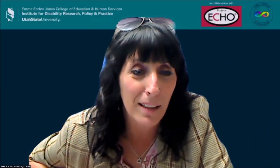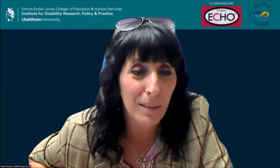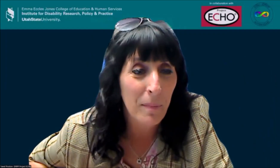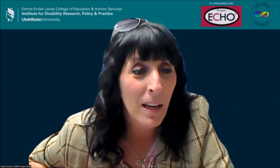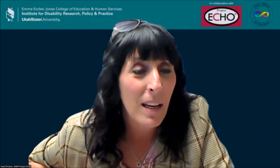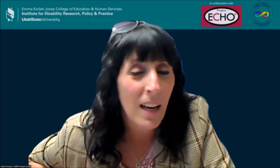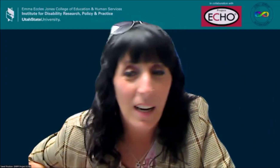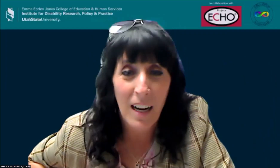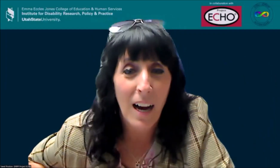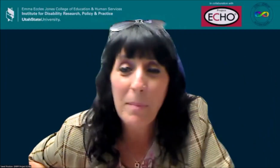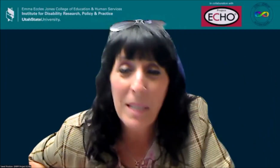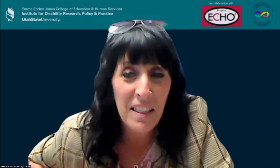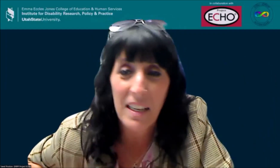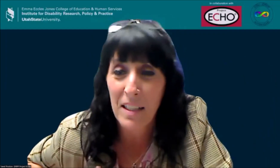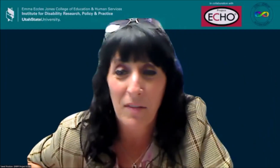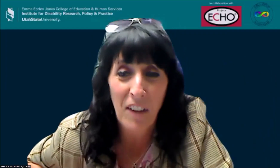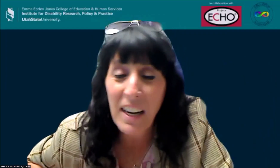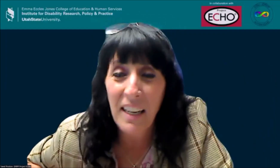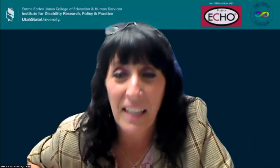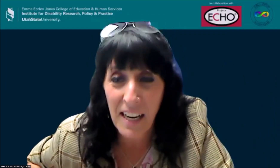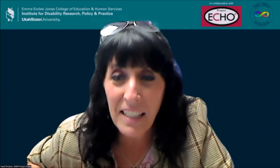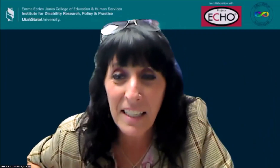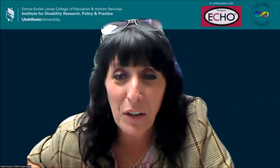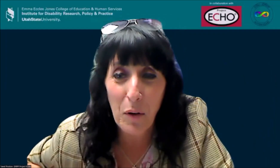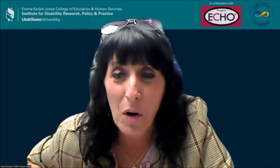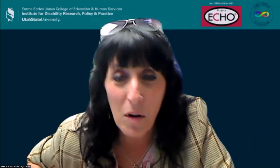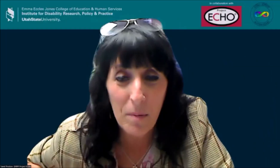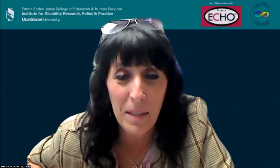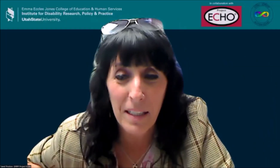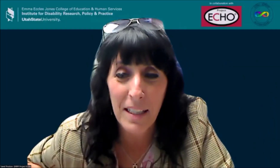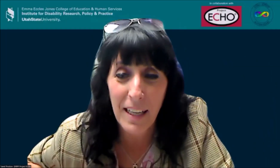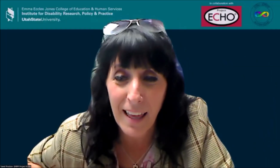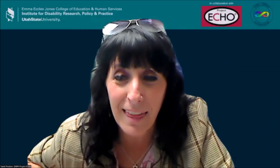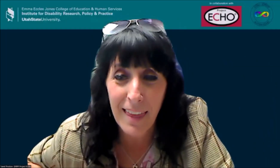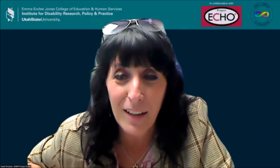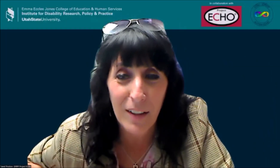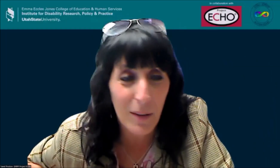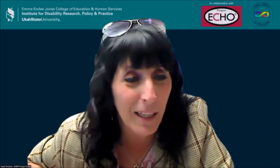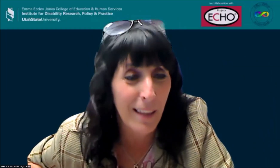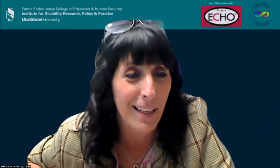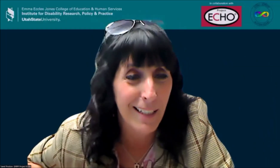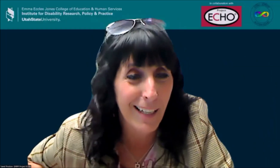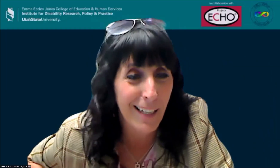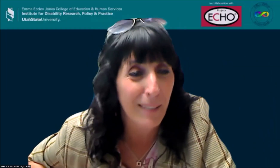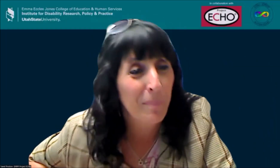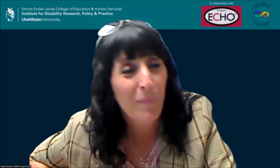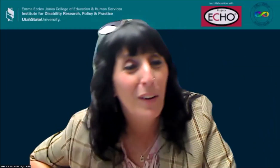DIR model. I'm going to say it's a Friday and I need to go home since I can't think or do